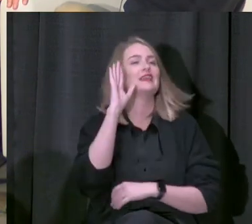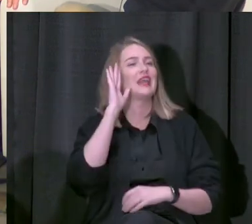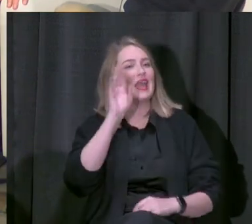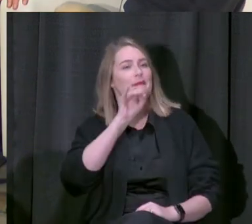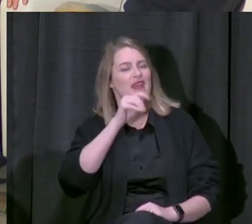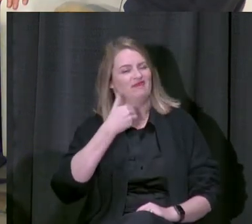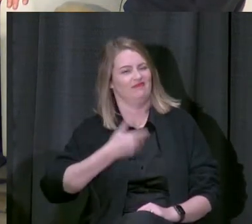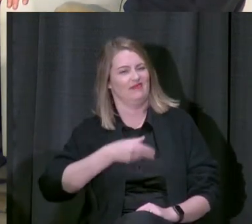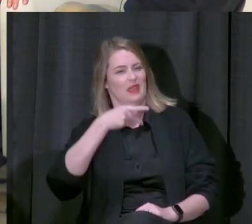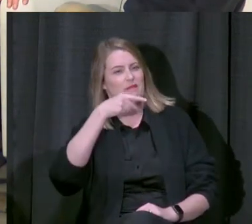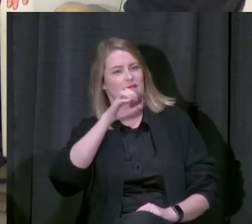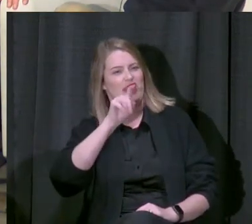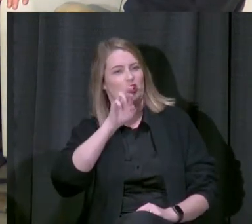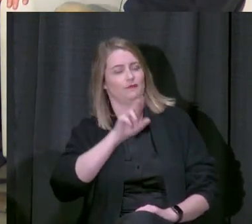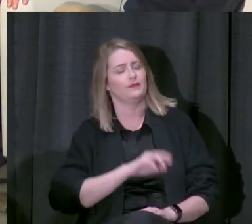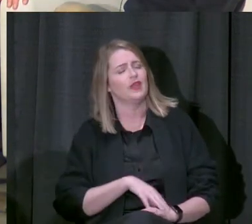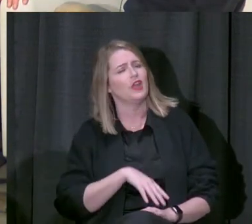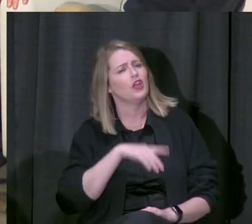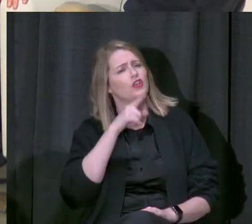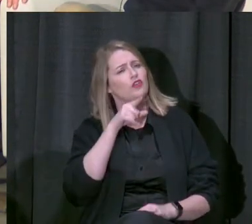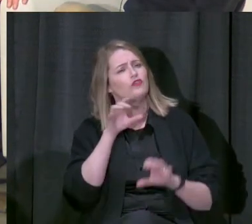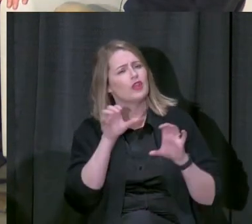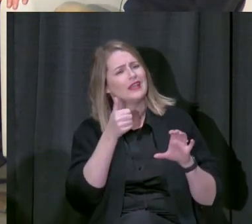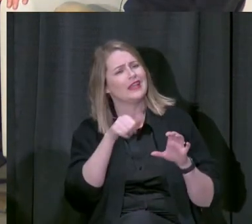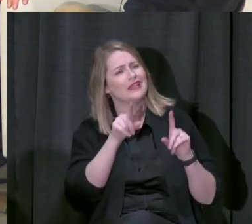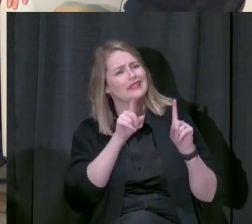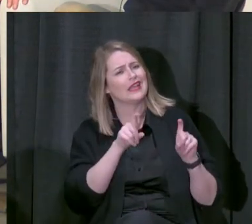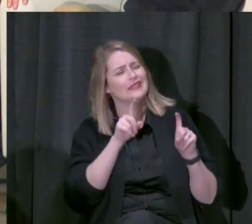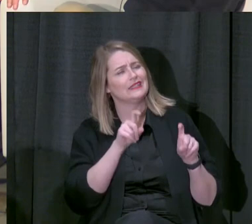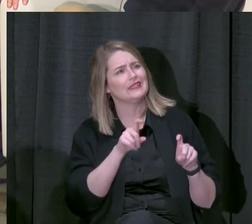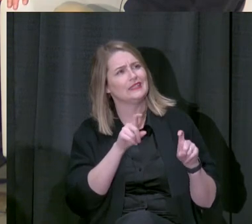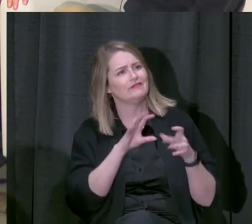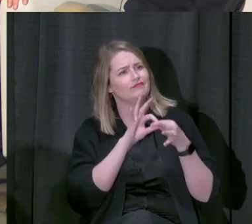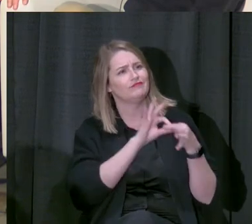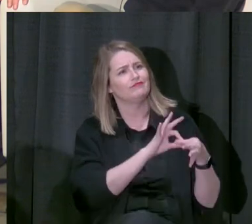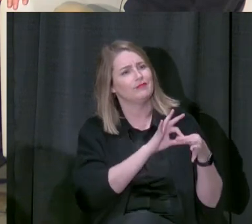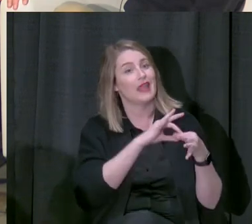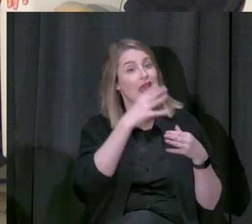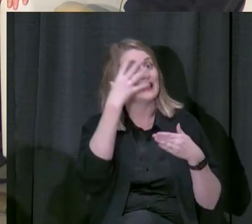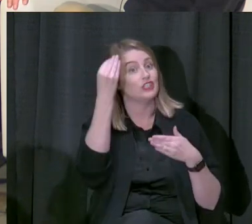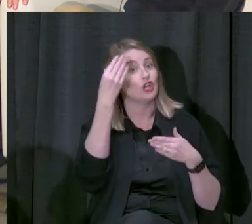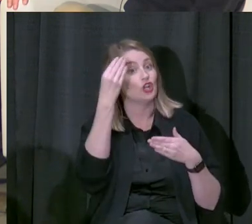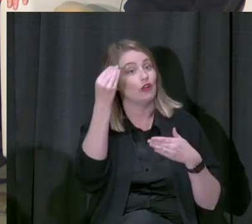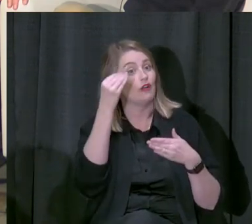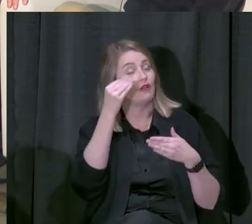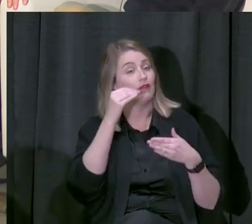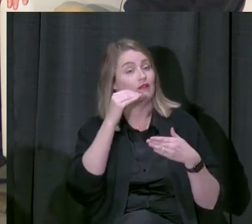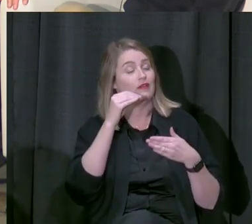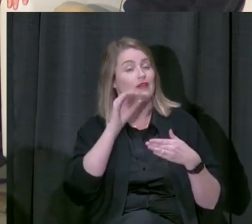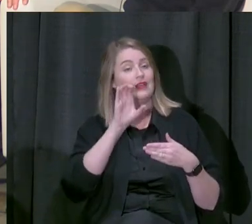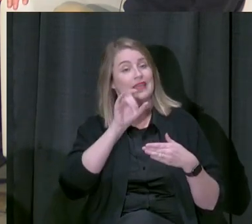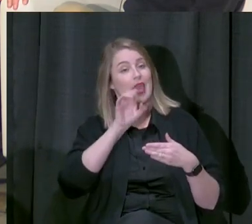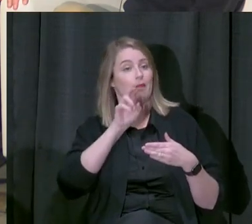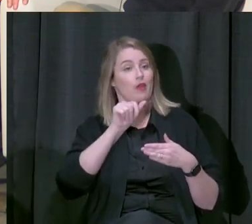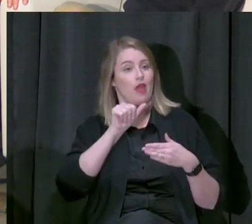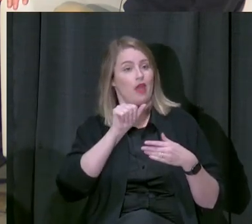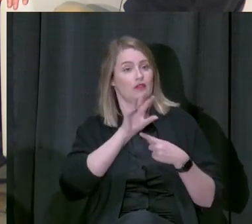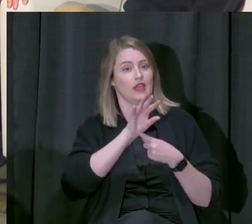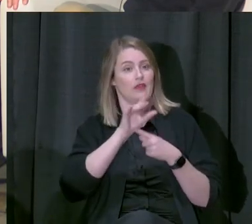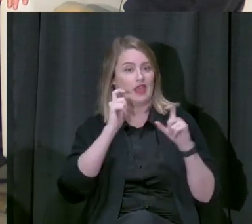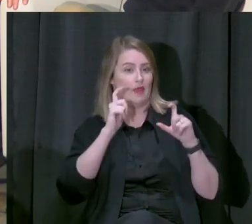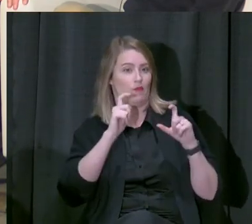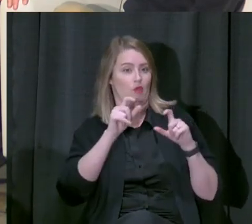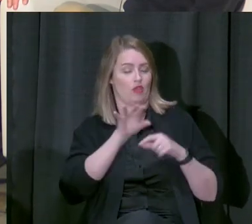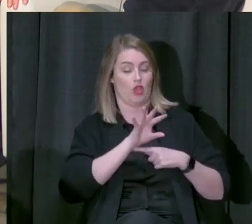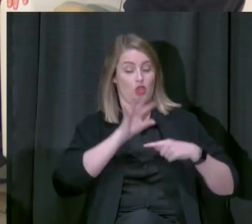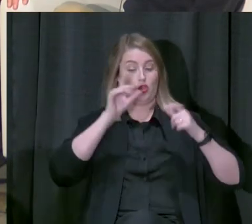Peter. Have you done any testing with external cameras that you might wear so that the phone doesn't